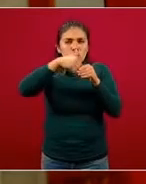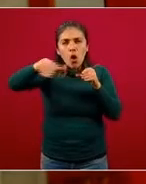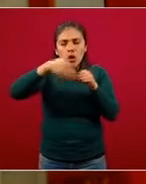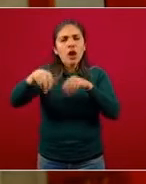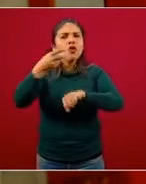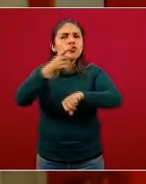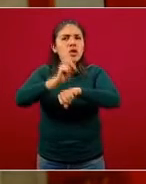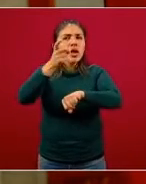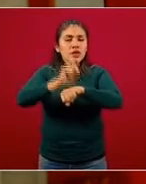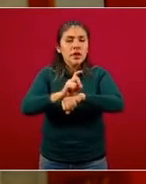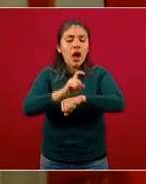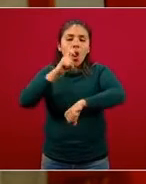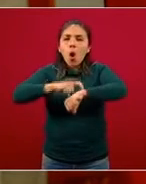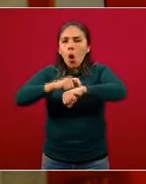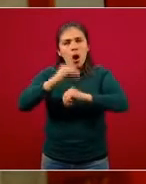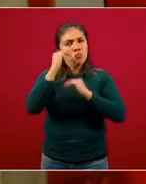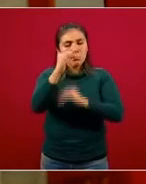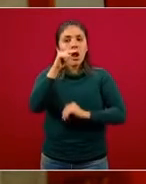hospitals.